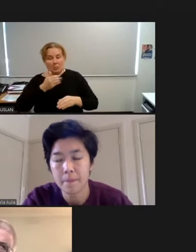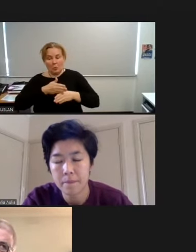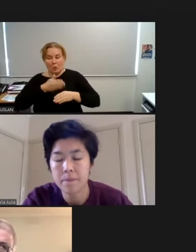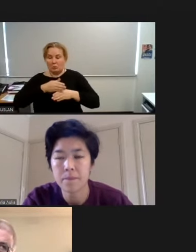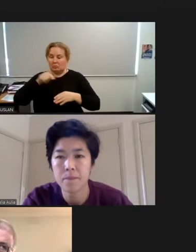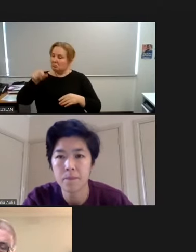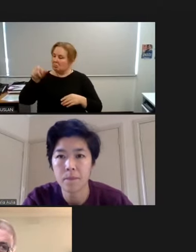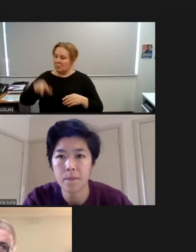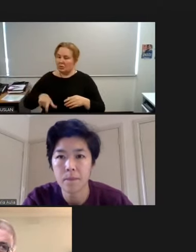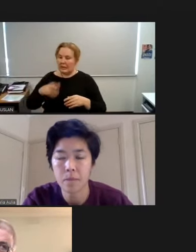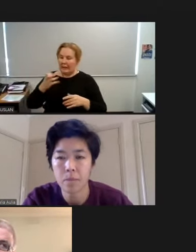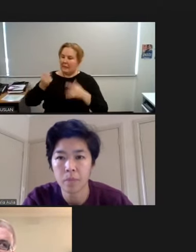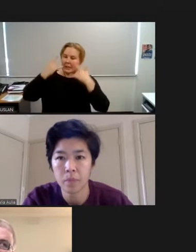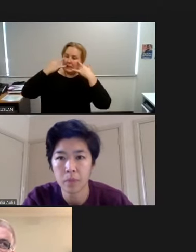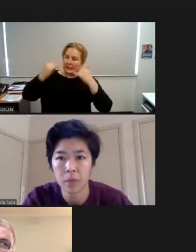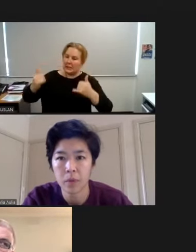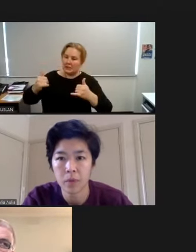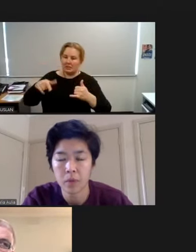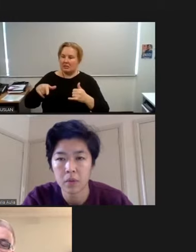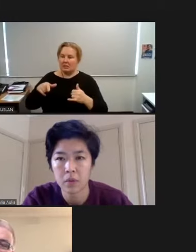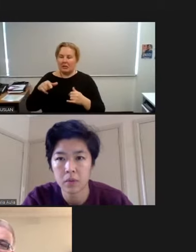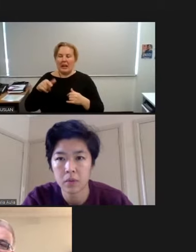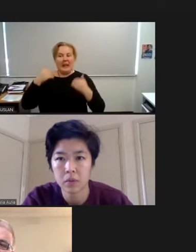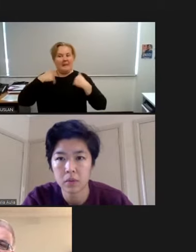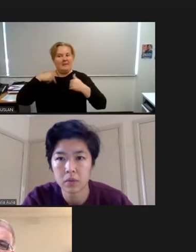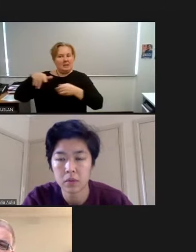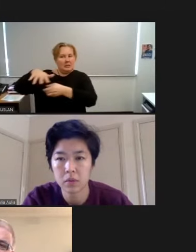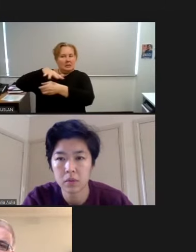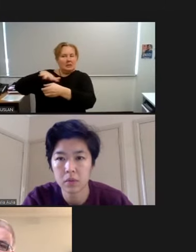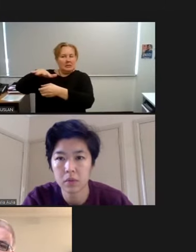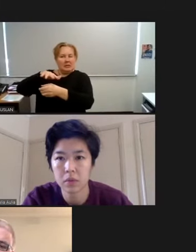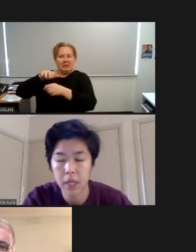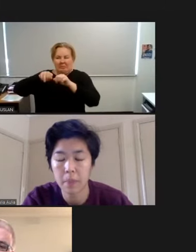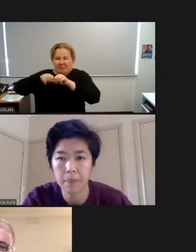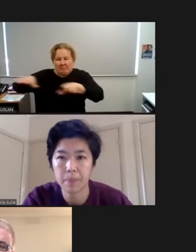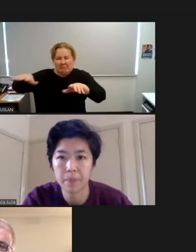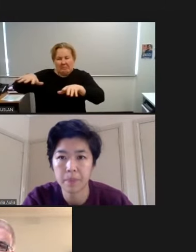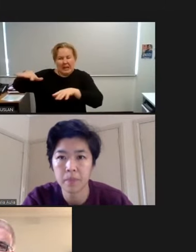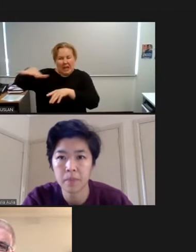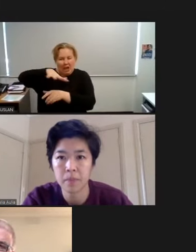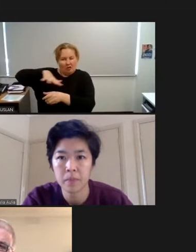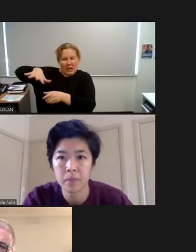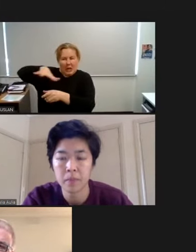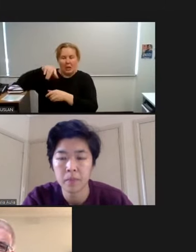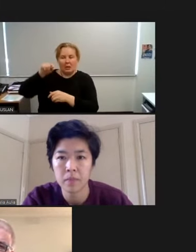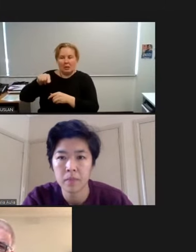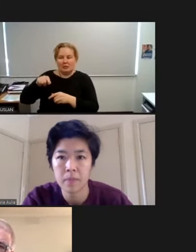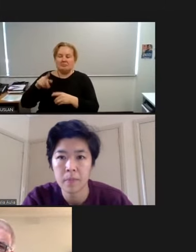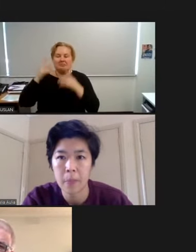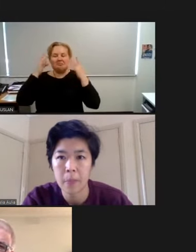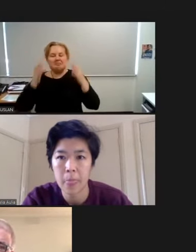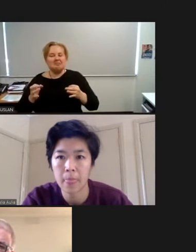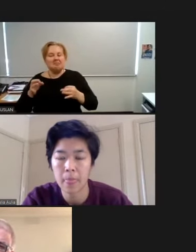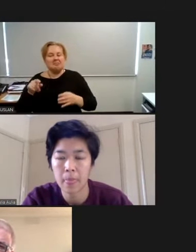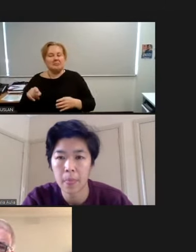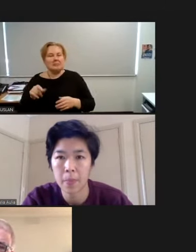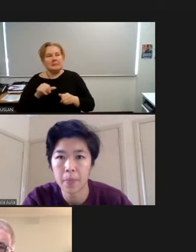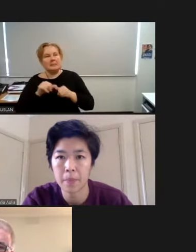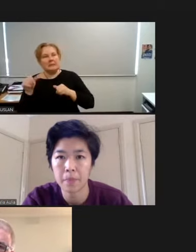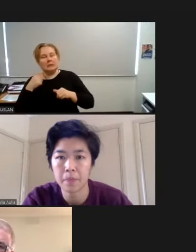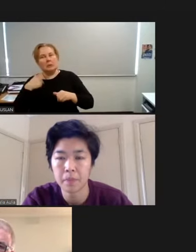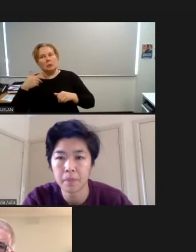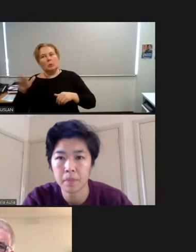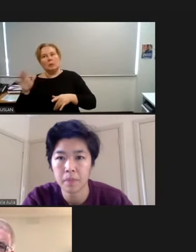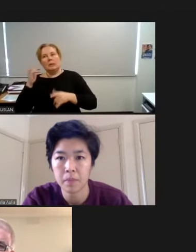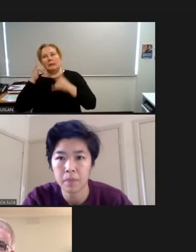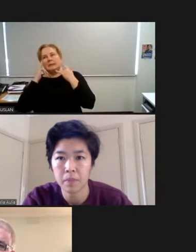don't have symptoms, but they're in, for example, a hotspot, so they've decided to get tested. they know that they don't come to work until I get the